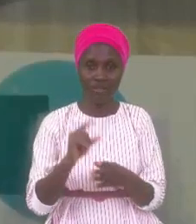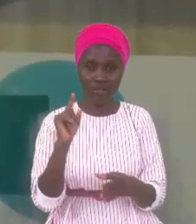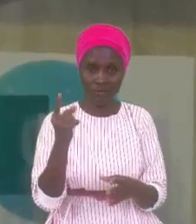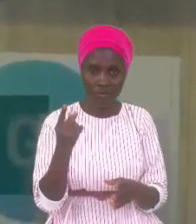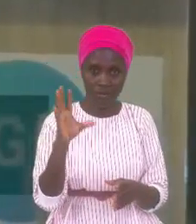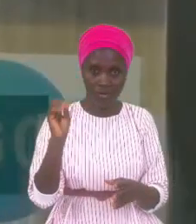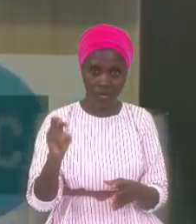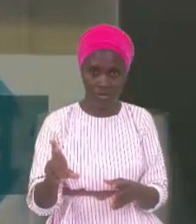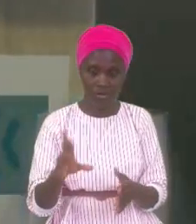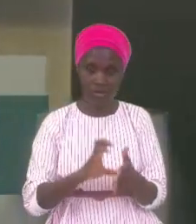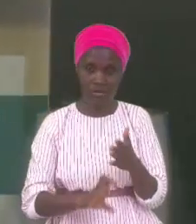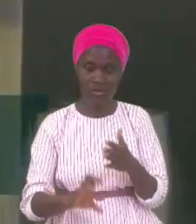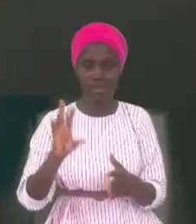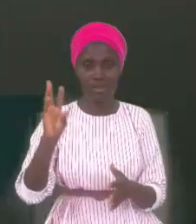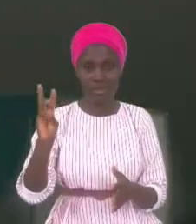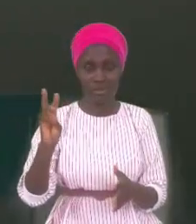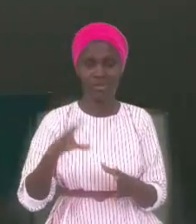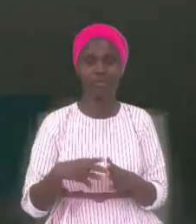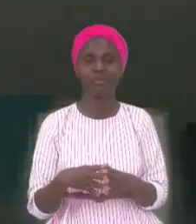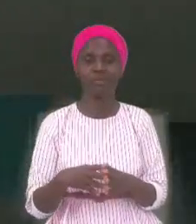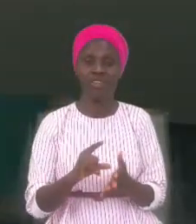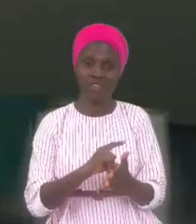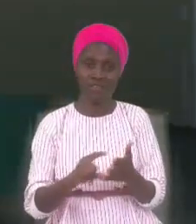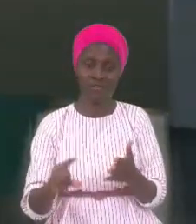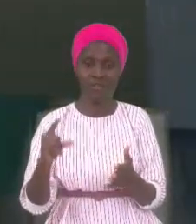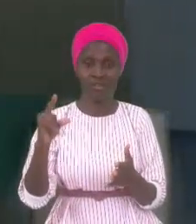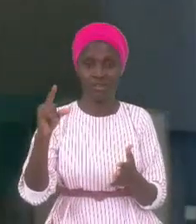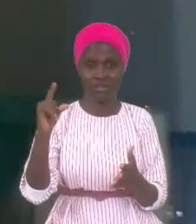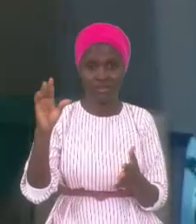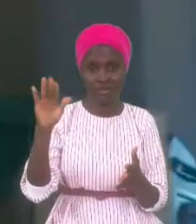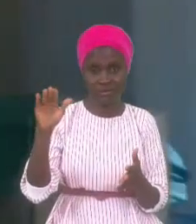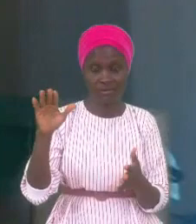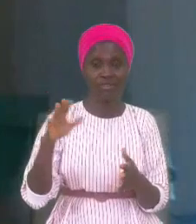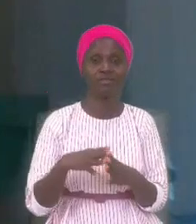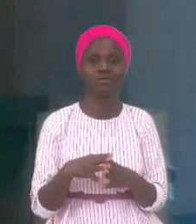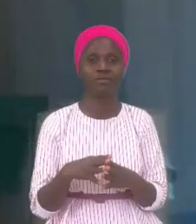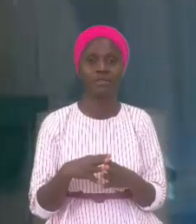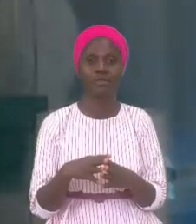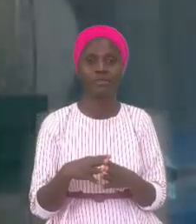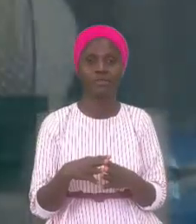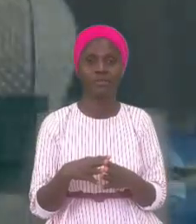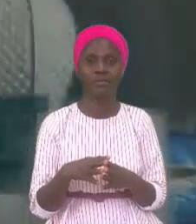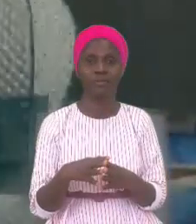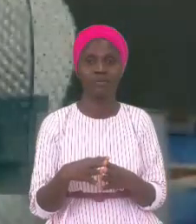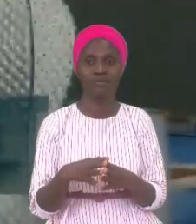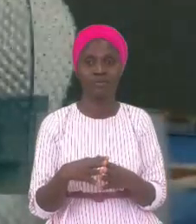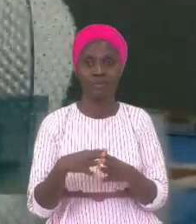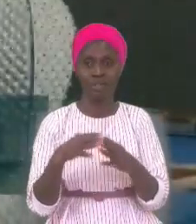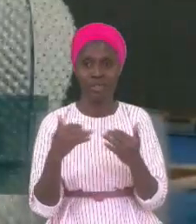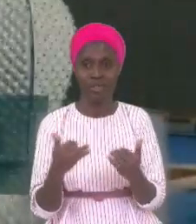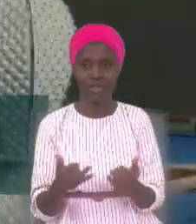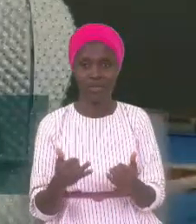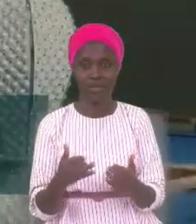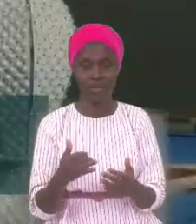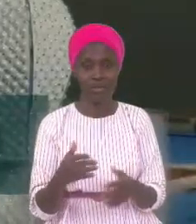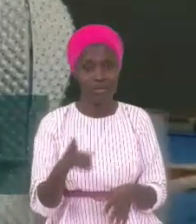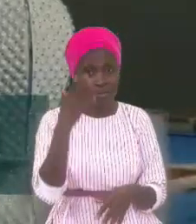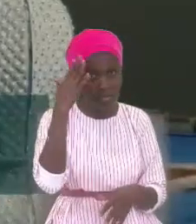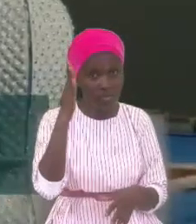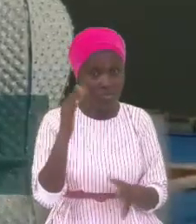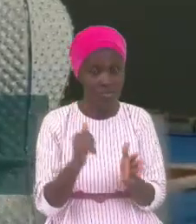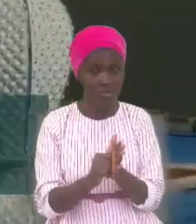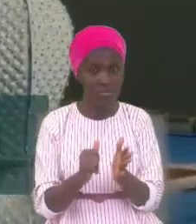6, reading there from verse 15. 1 Corinthians chapter 6, verse 15. Now ye know ye not that